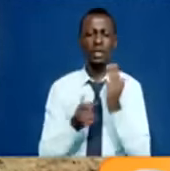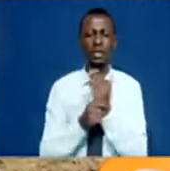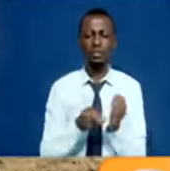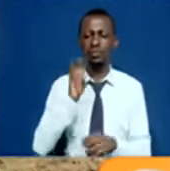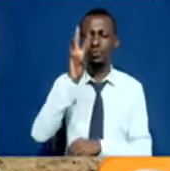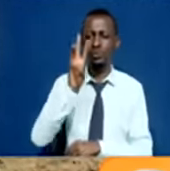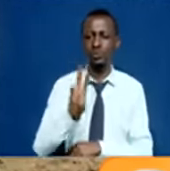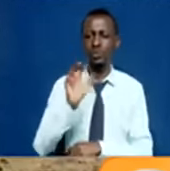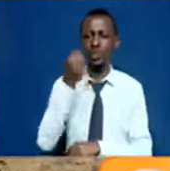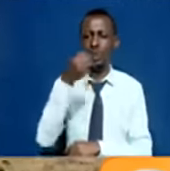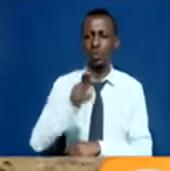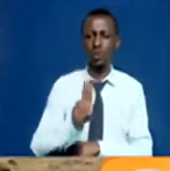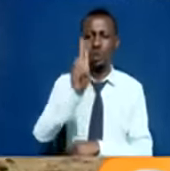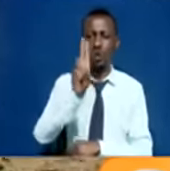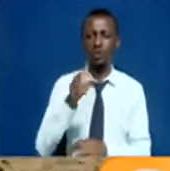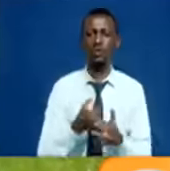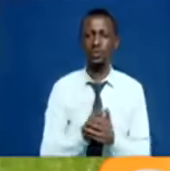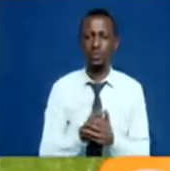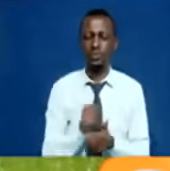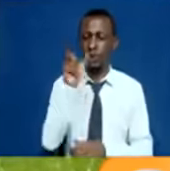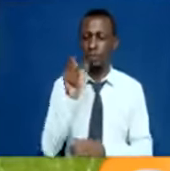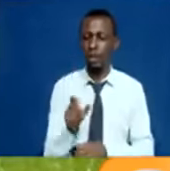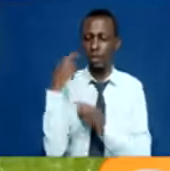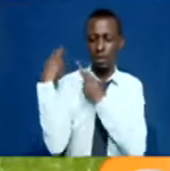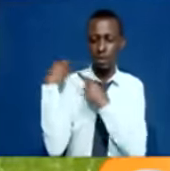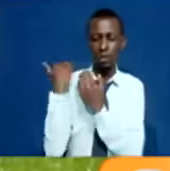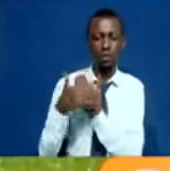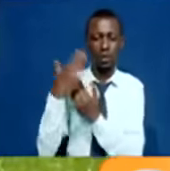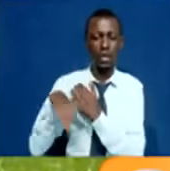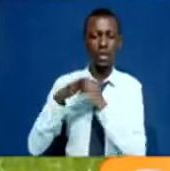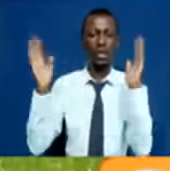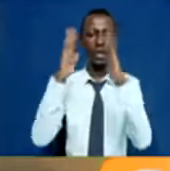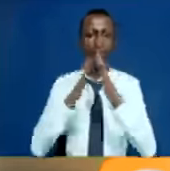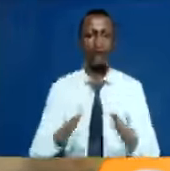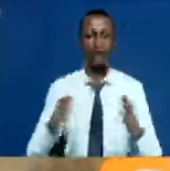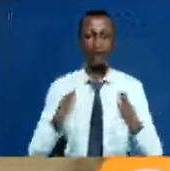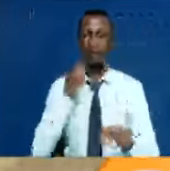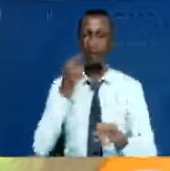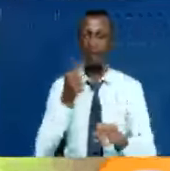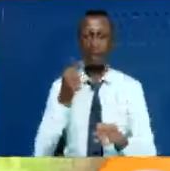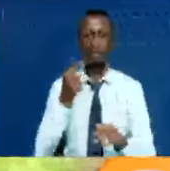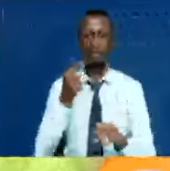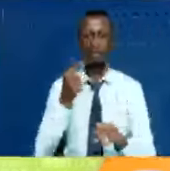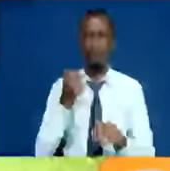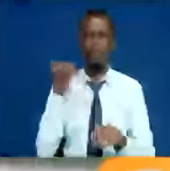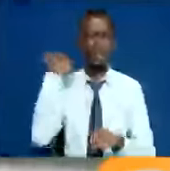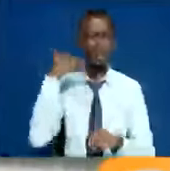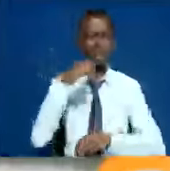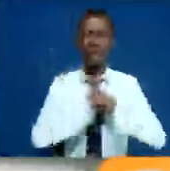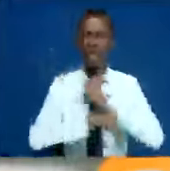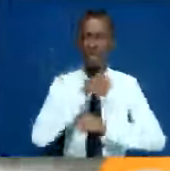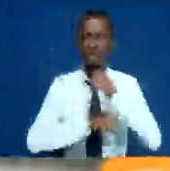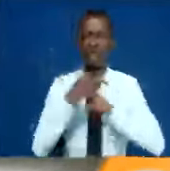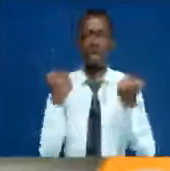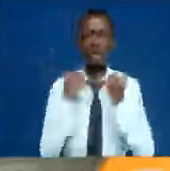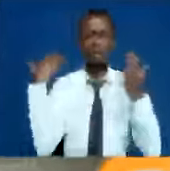A caretaker at these apartments near Kenyatta University unveiled Matara's year-long reign of criminal activities leading to